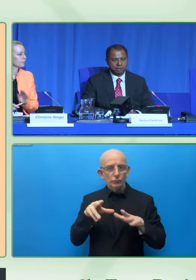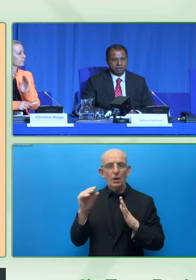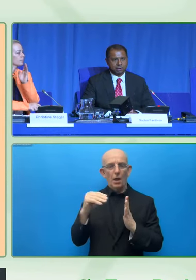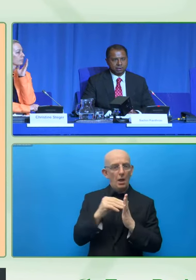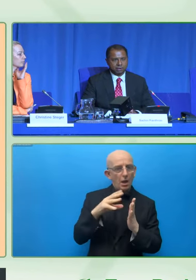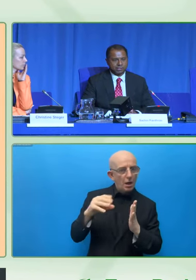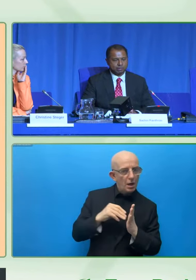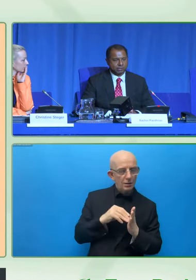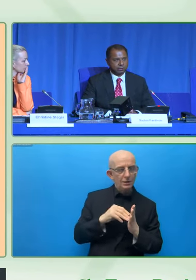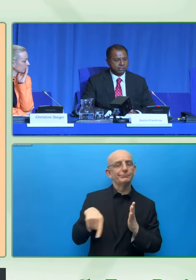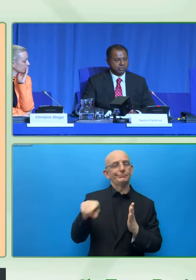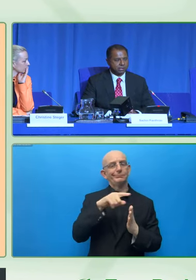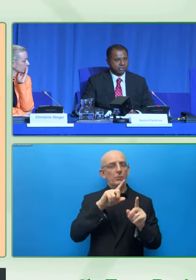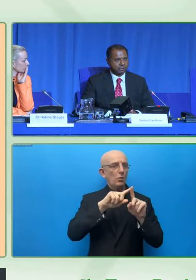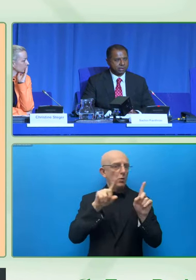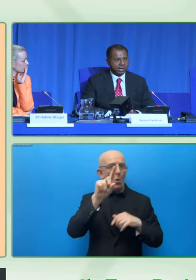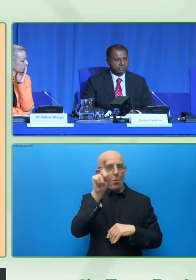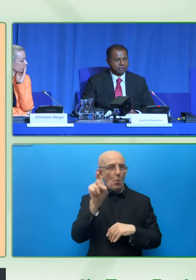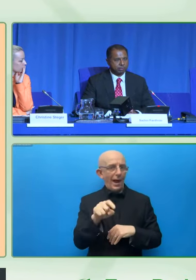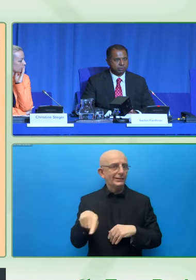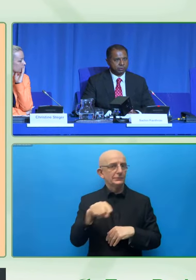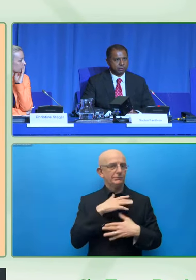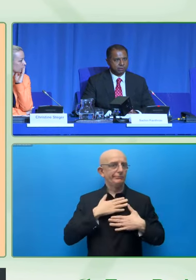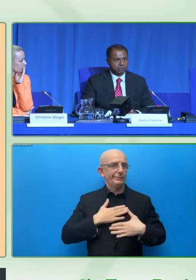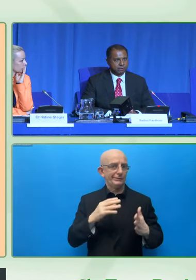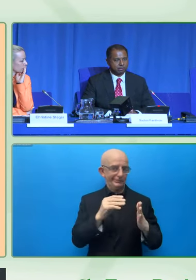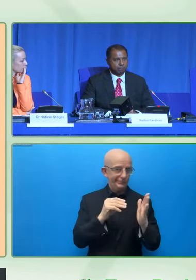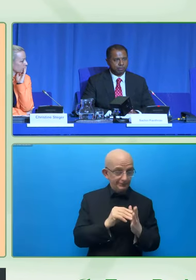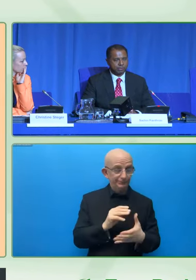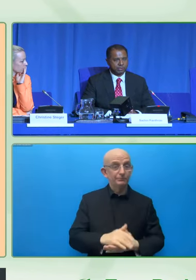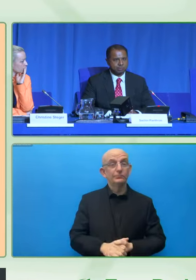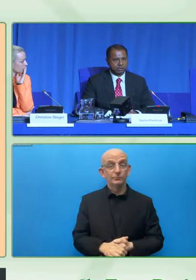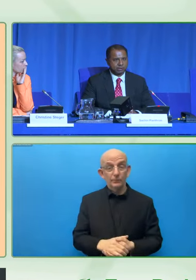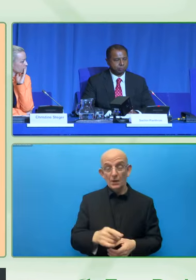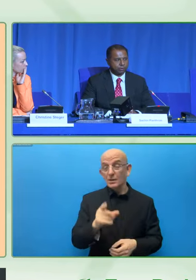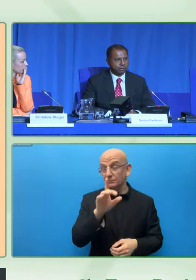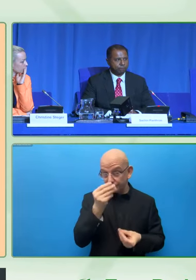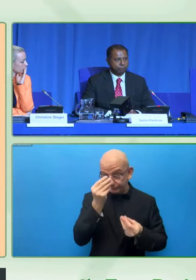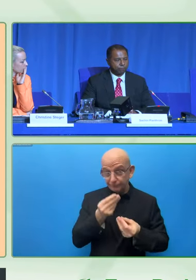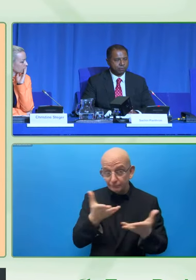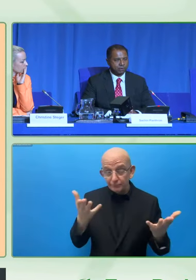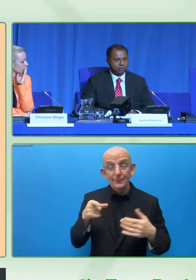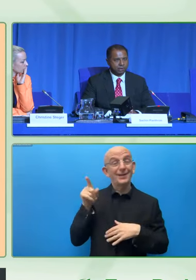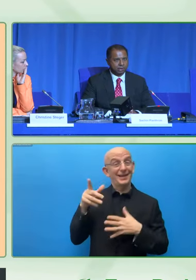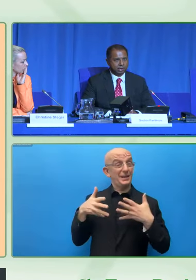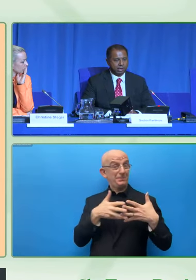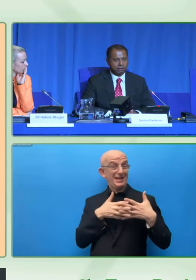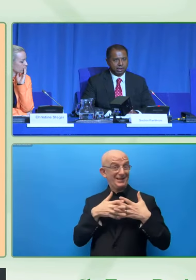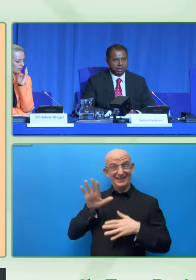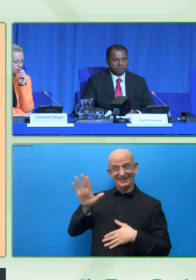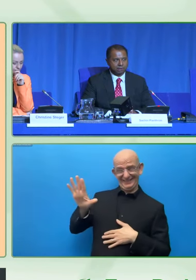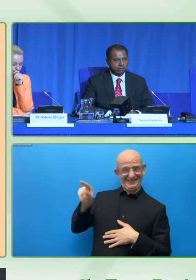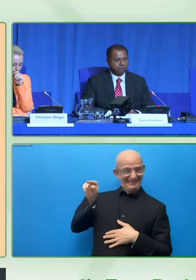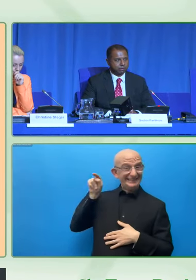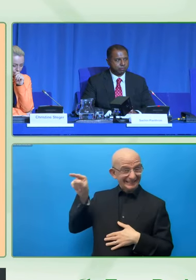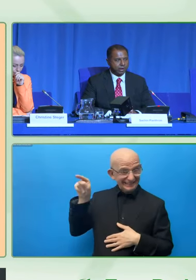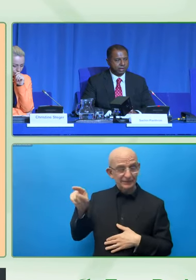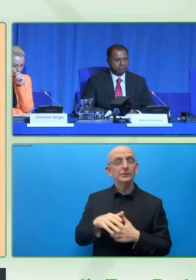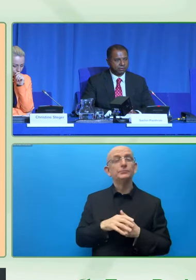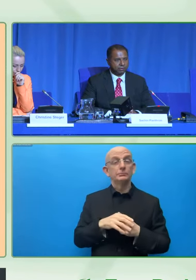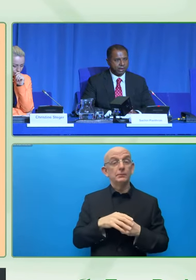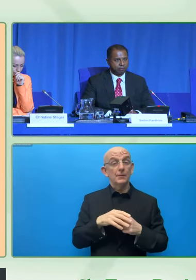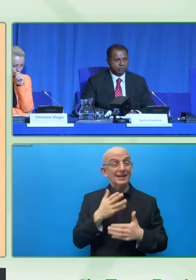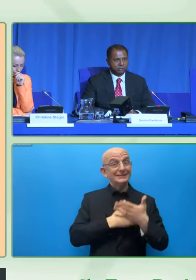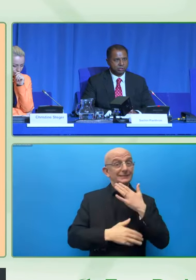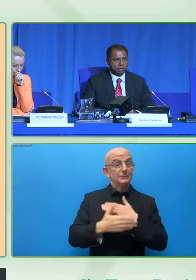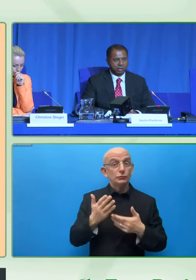various disability legislation that has come through. The people with disabilities were in the forefront in the writing